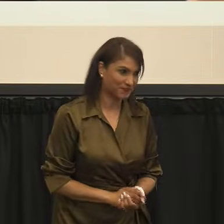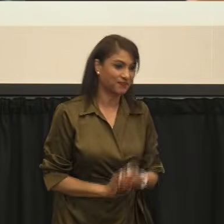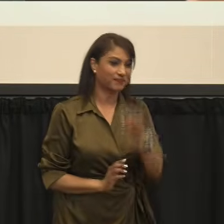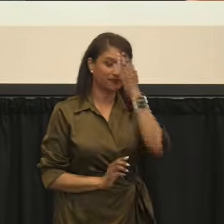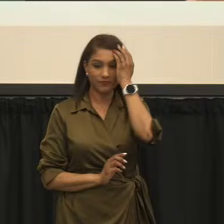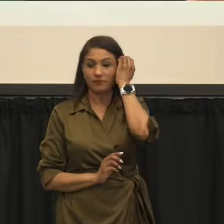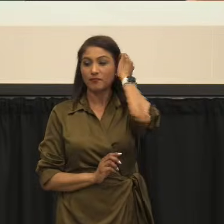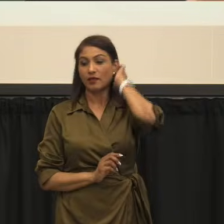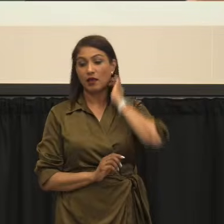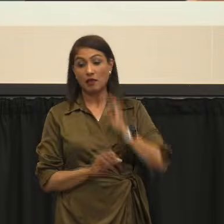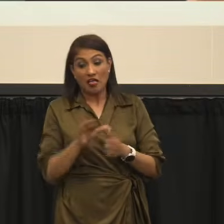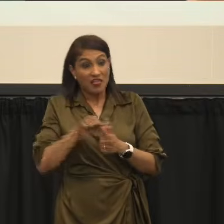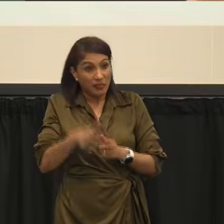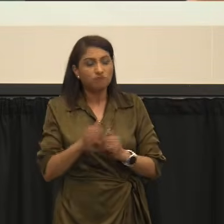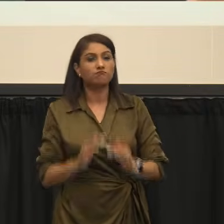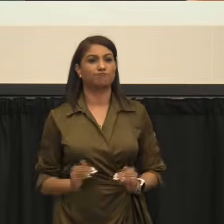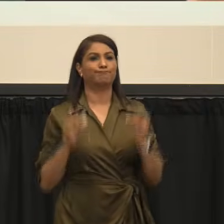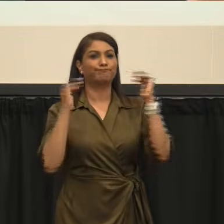learning environments.